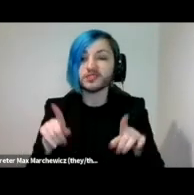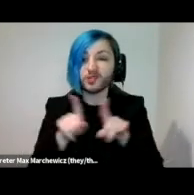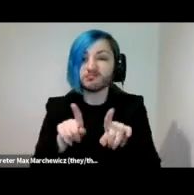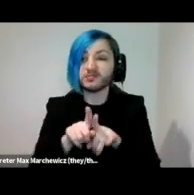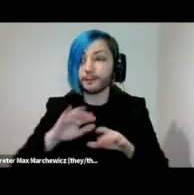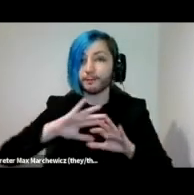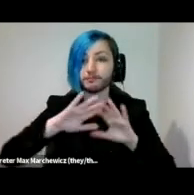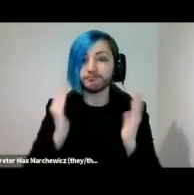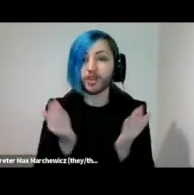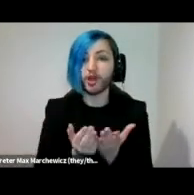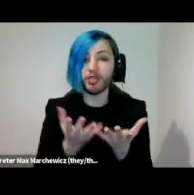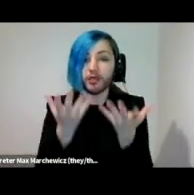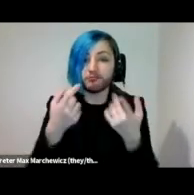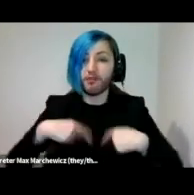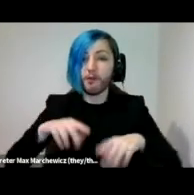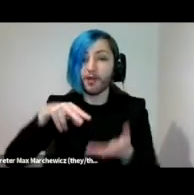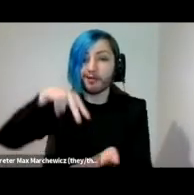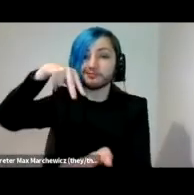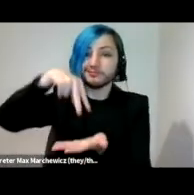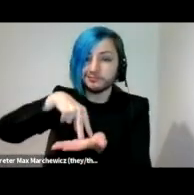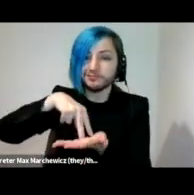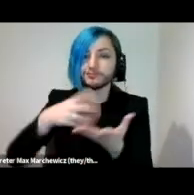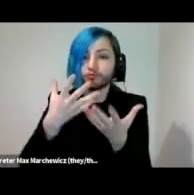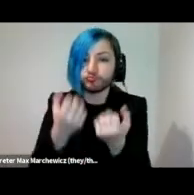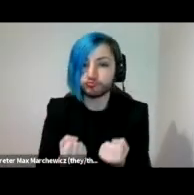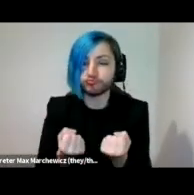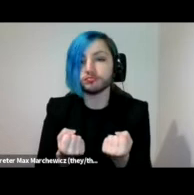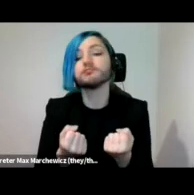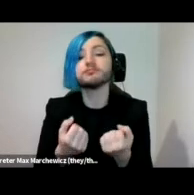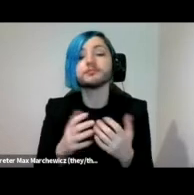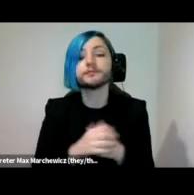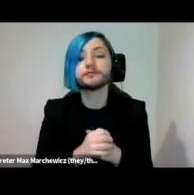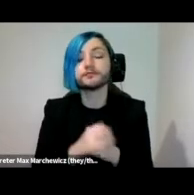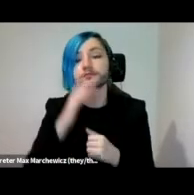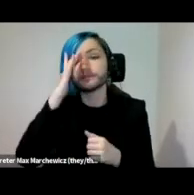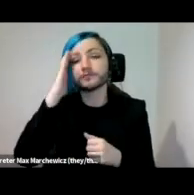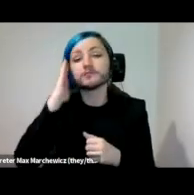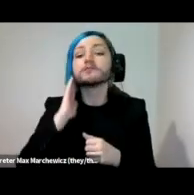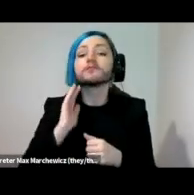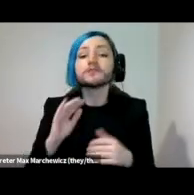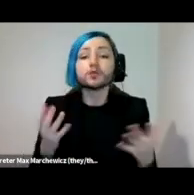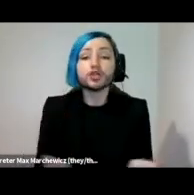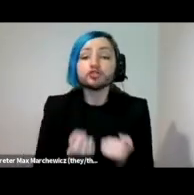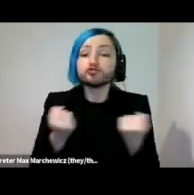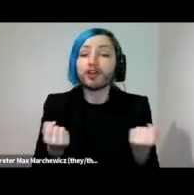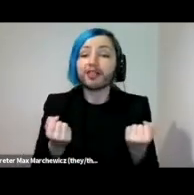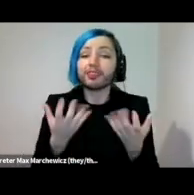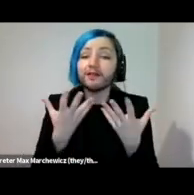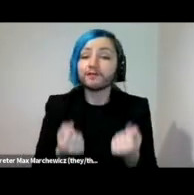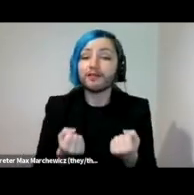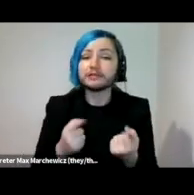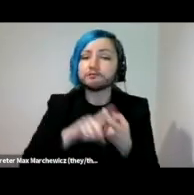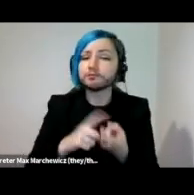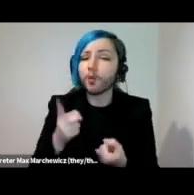in this picture. And that force we think of as gravity. The strength of the force of gravity depends on the masses of